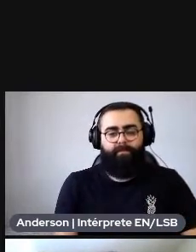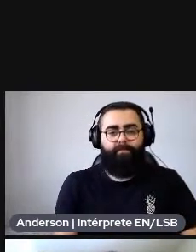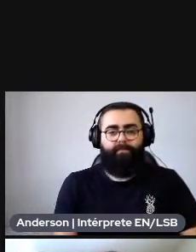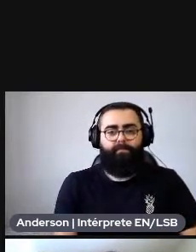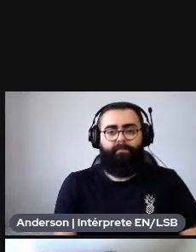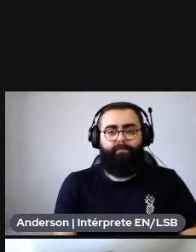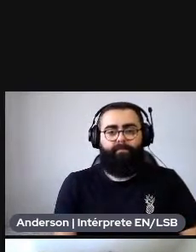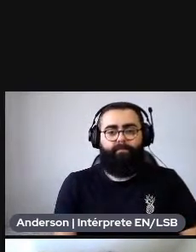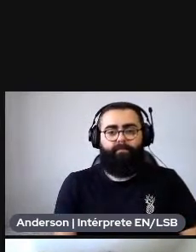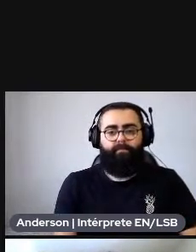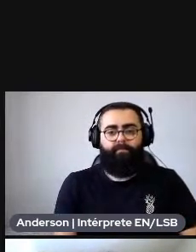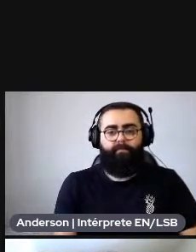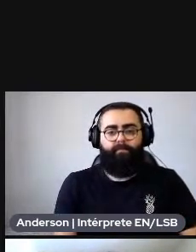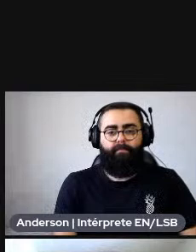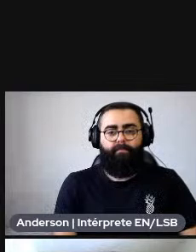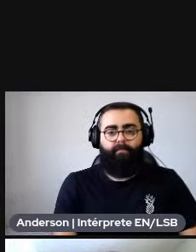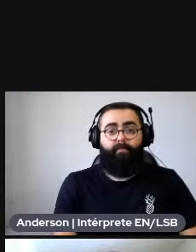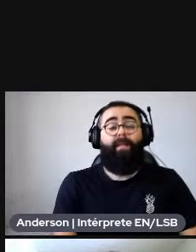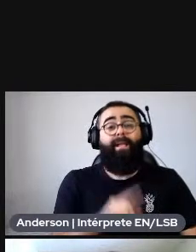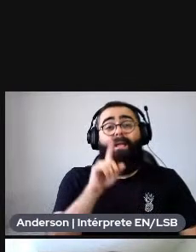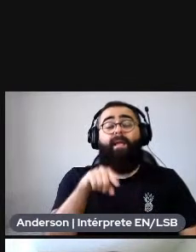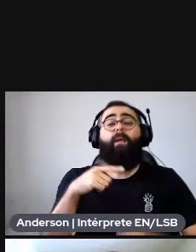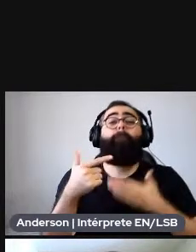And the whole is focal.